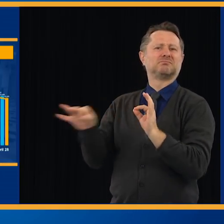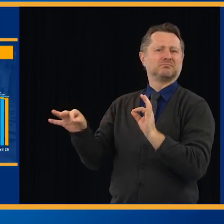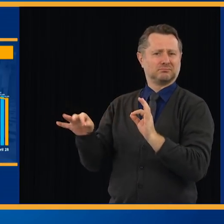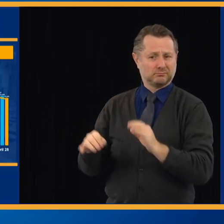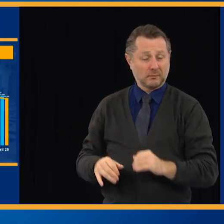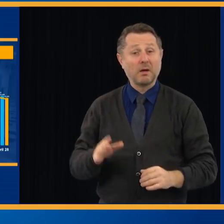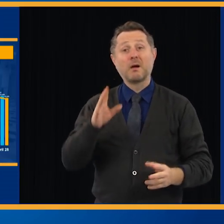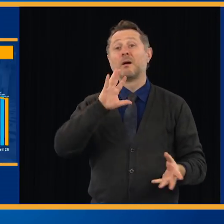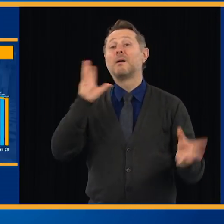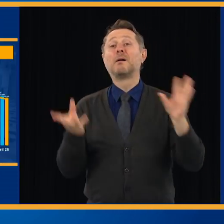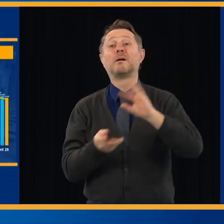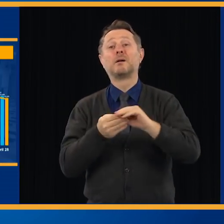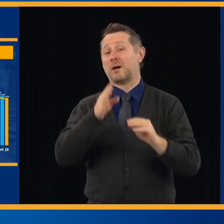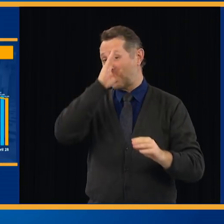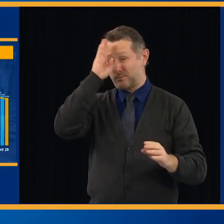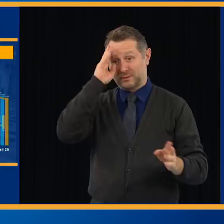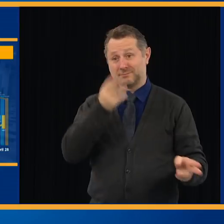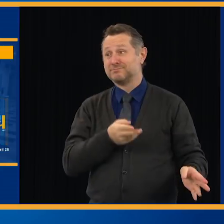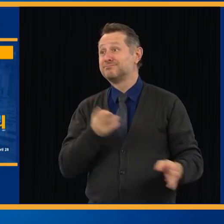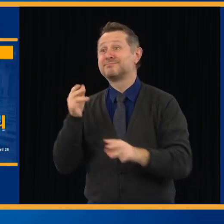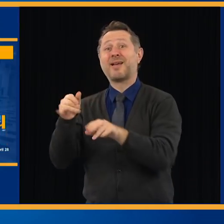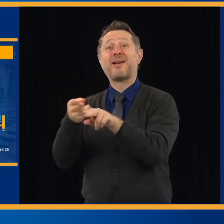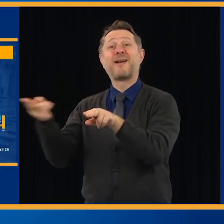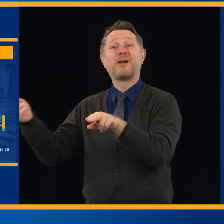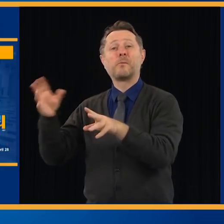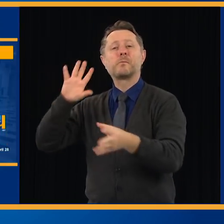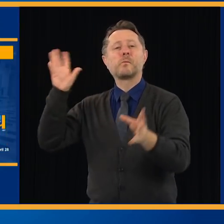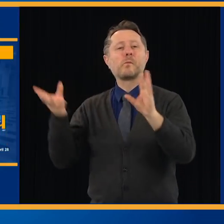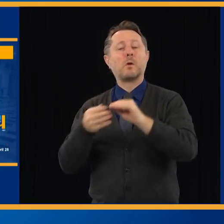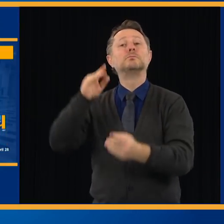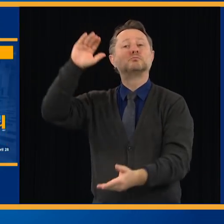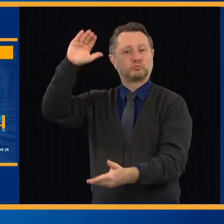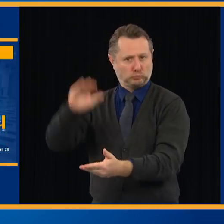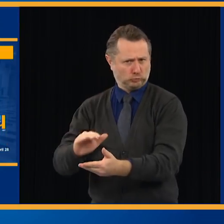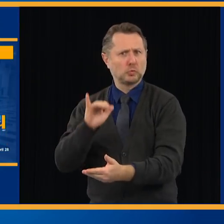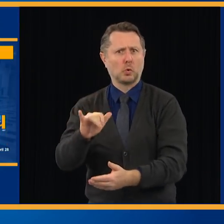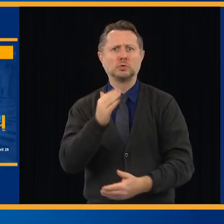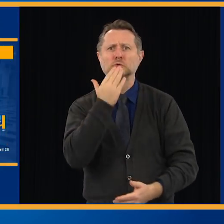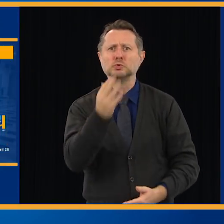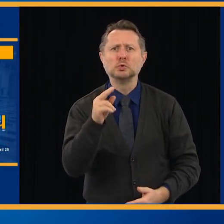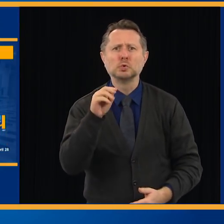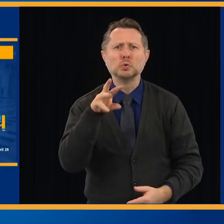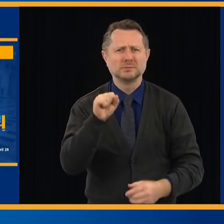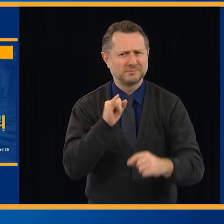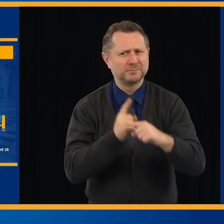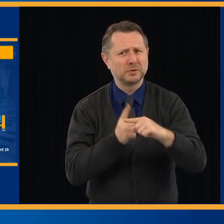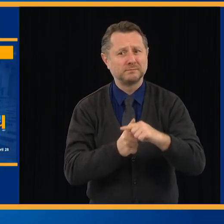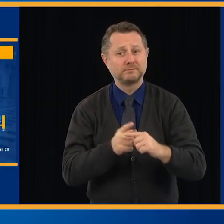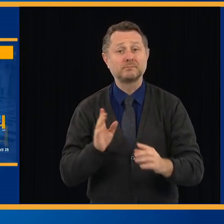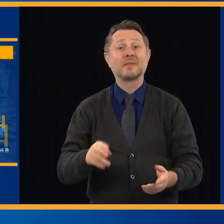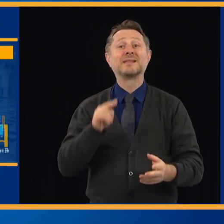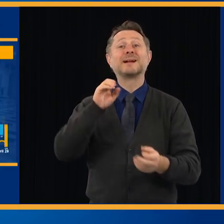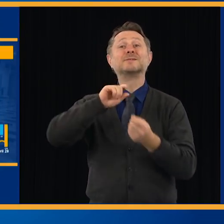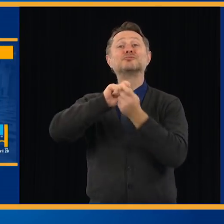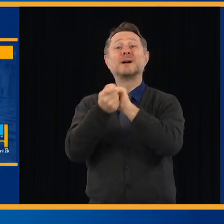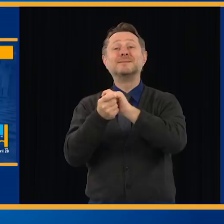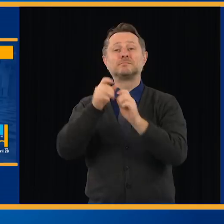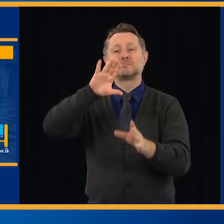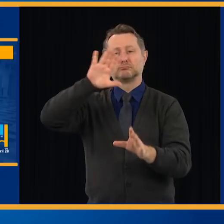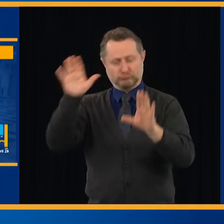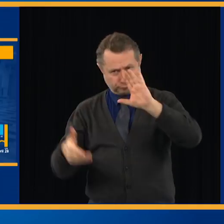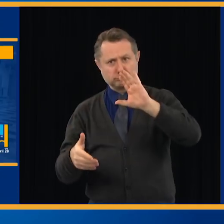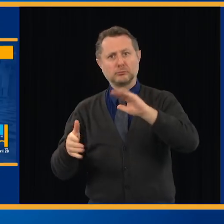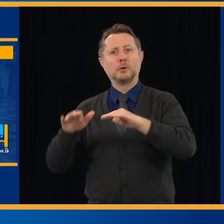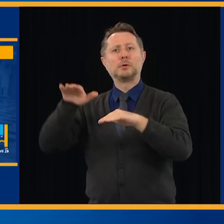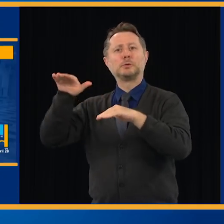Hospitalization rate ticks down. Good news. Net change down. That's good news.